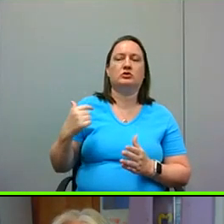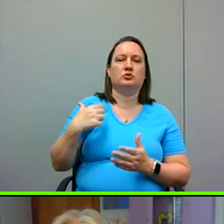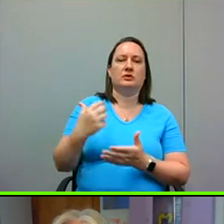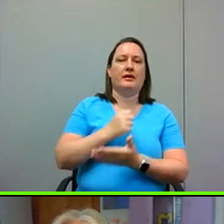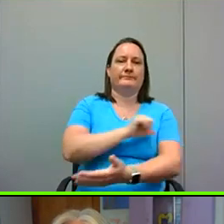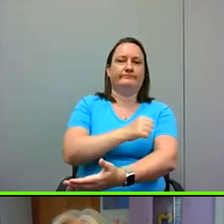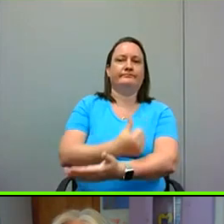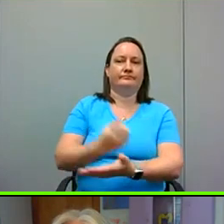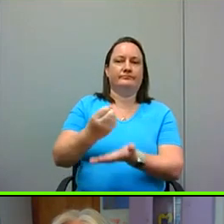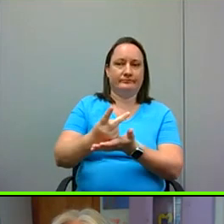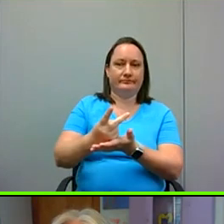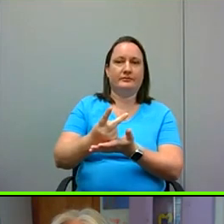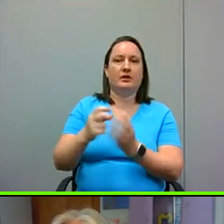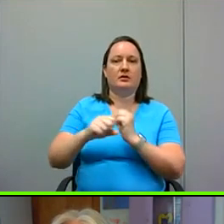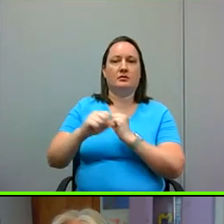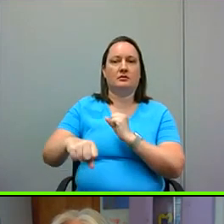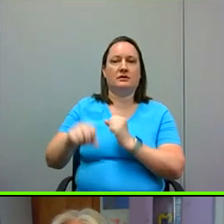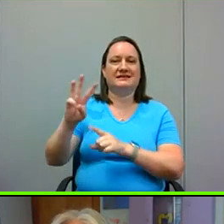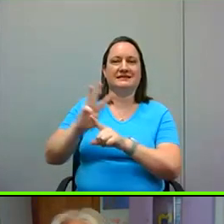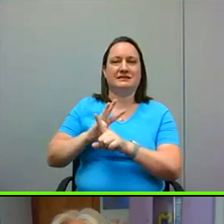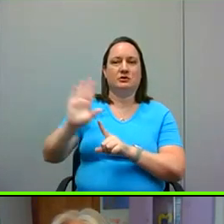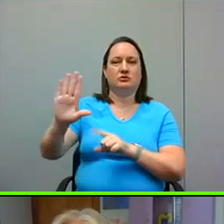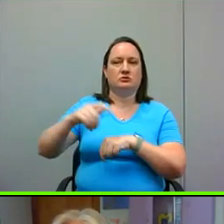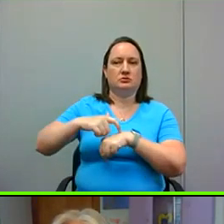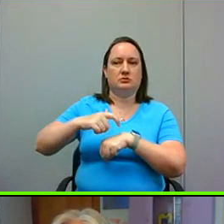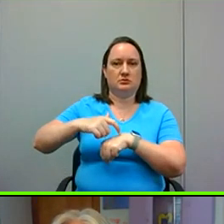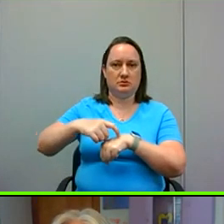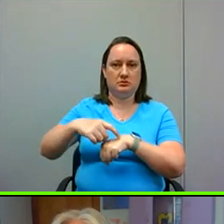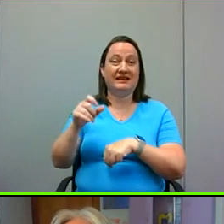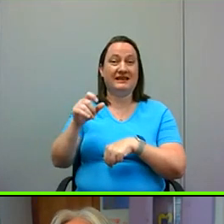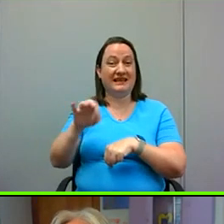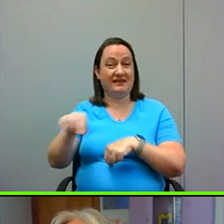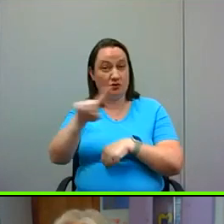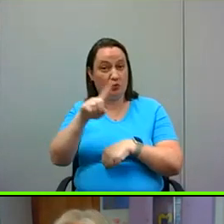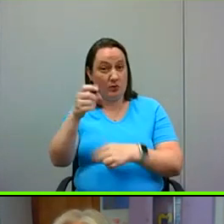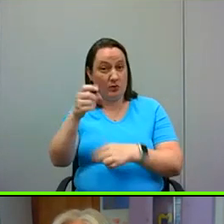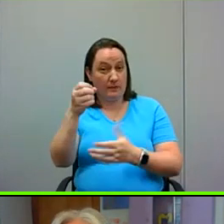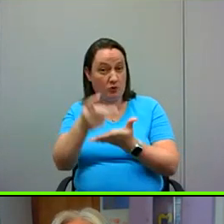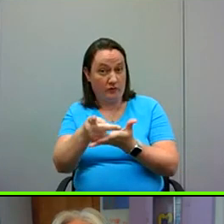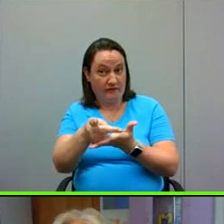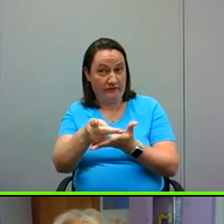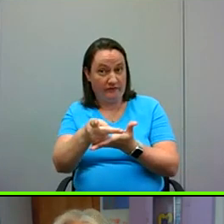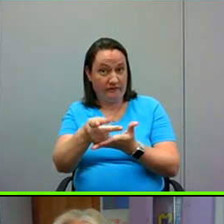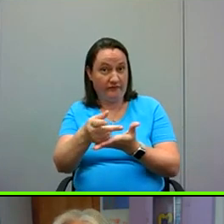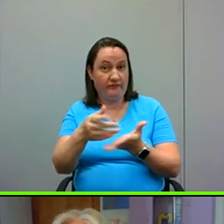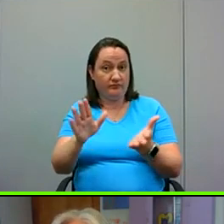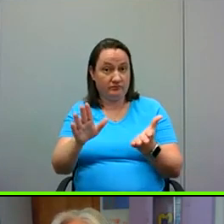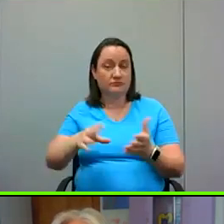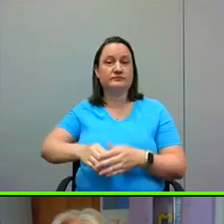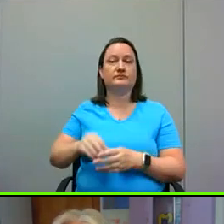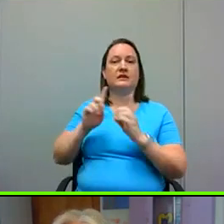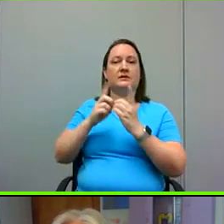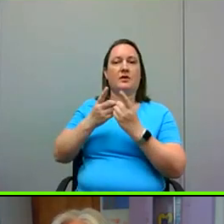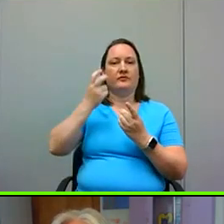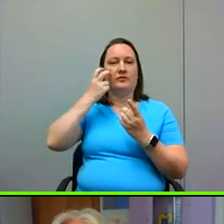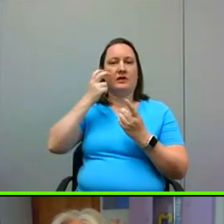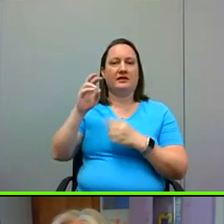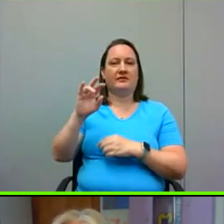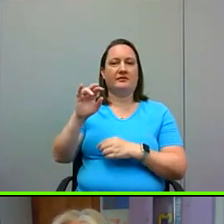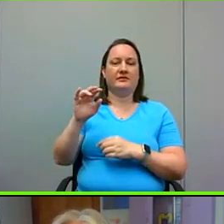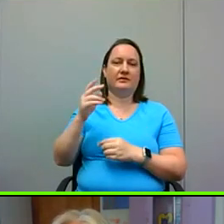to grant a 6-month extension pending your approval. The Department for the Blind and